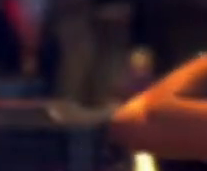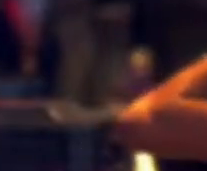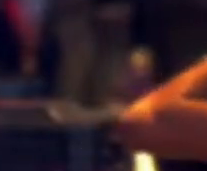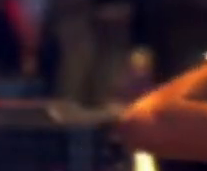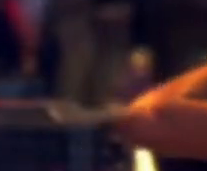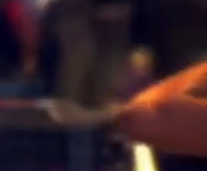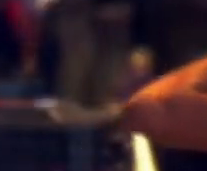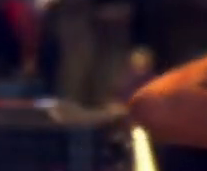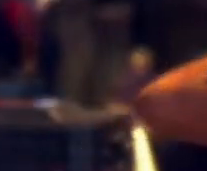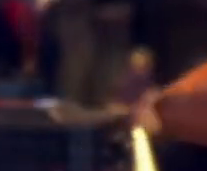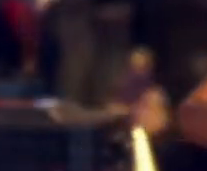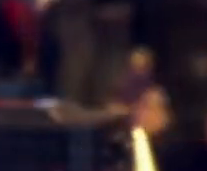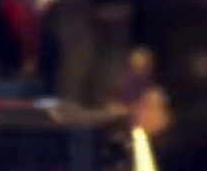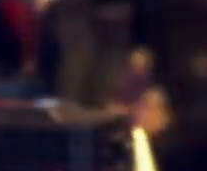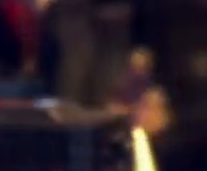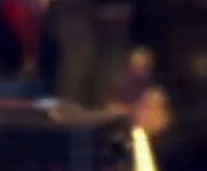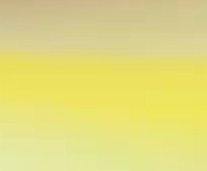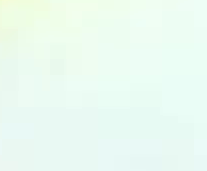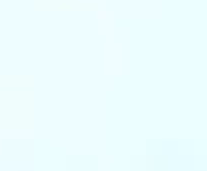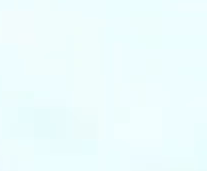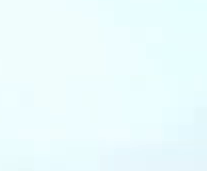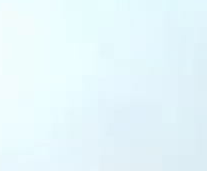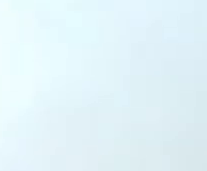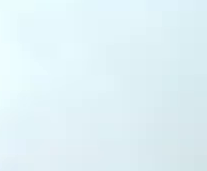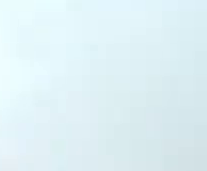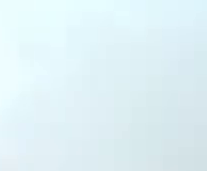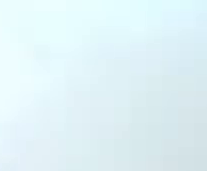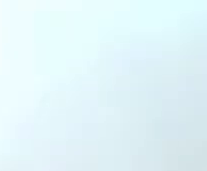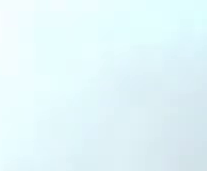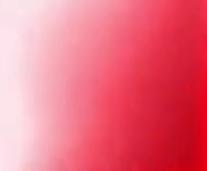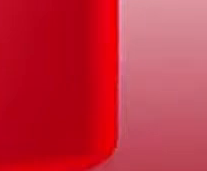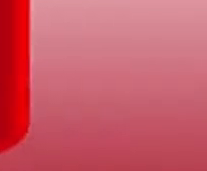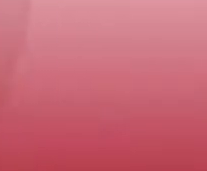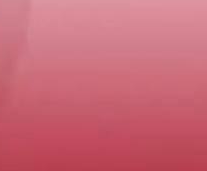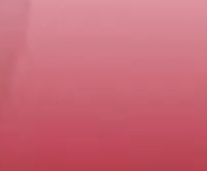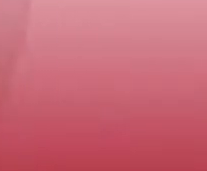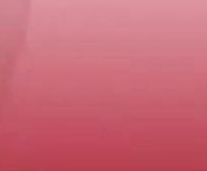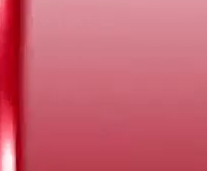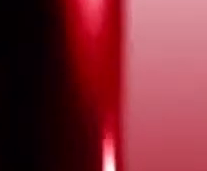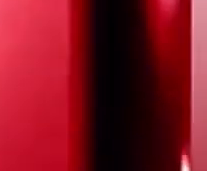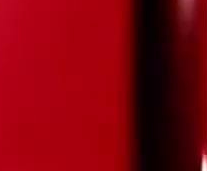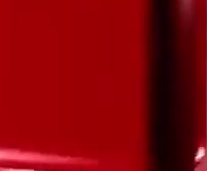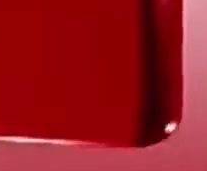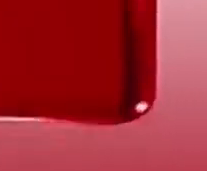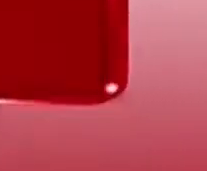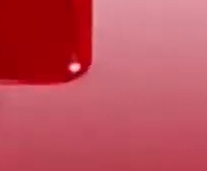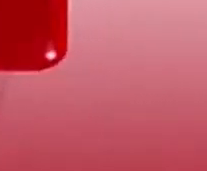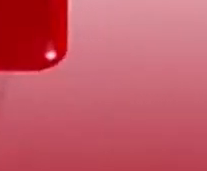down below. Stay tuned to News First. News First.